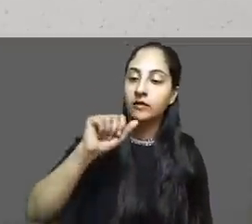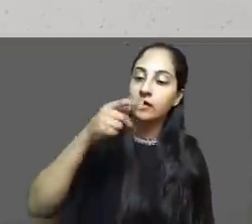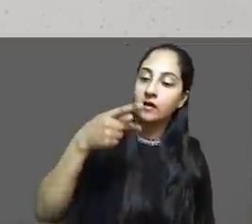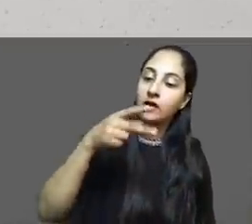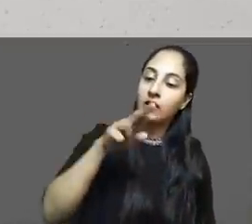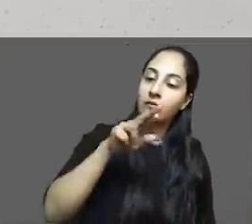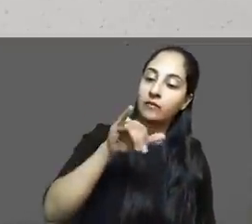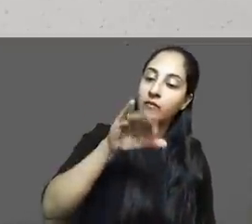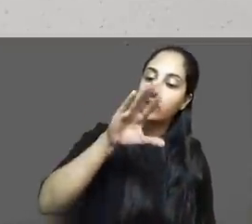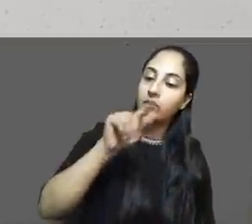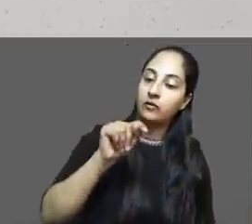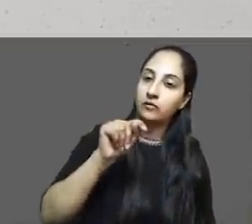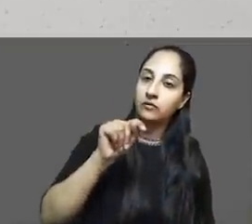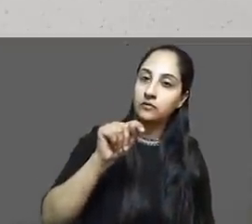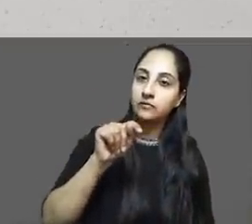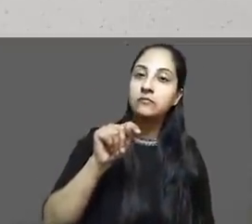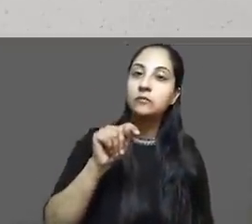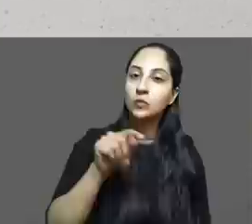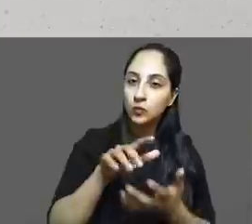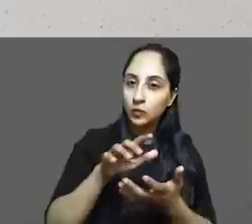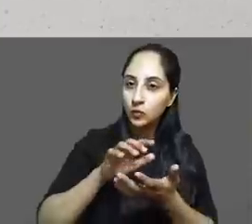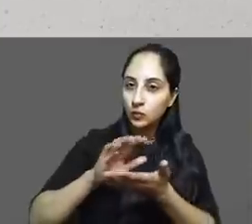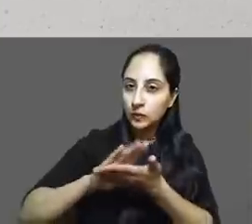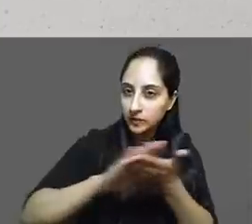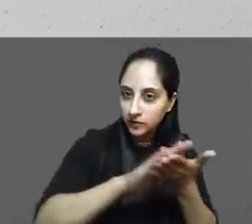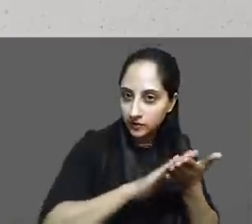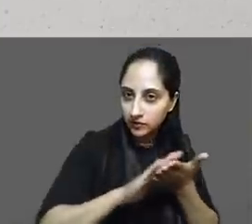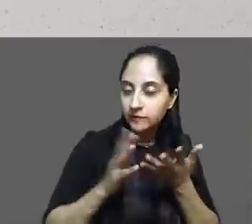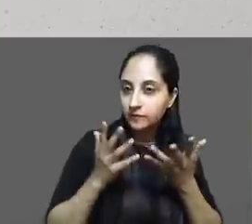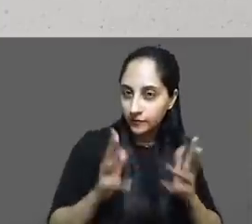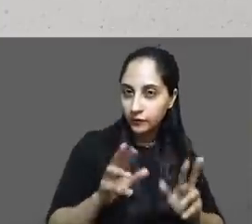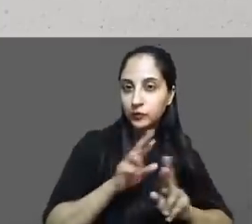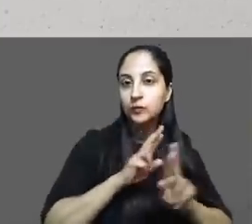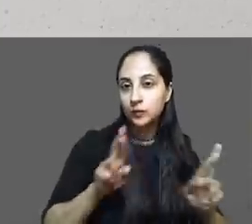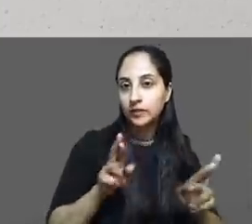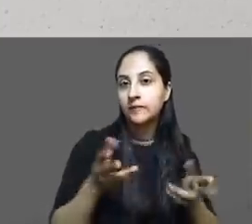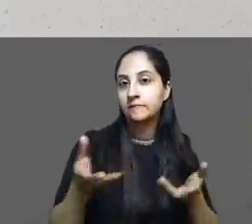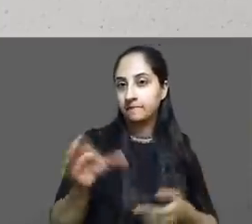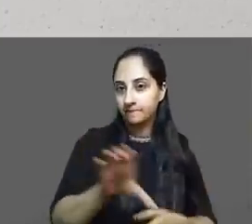apricot here, already washed and ready to go.